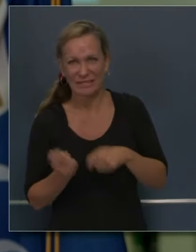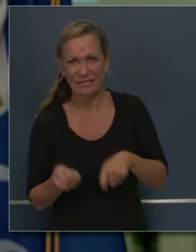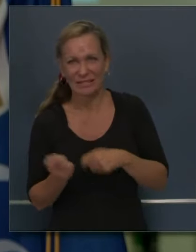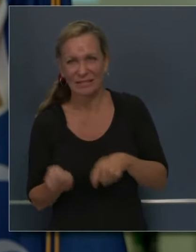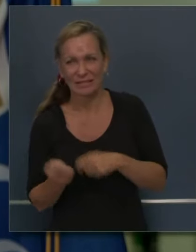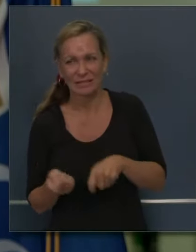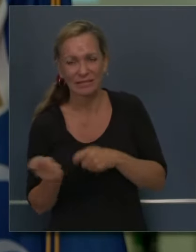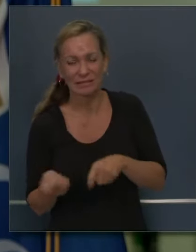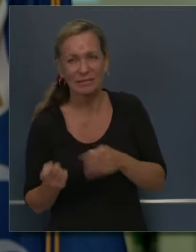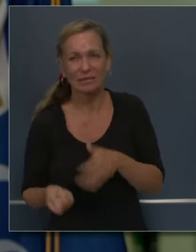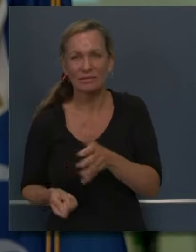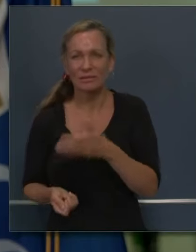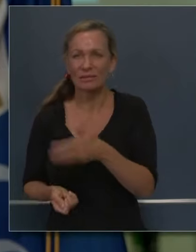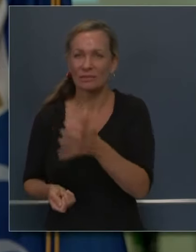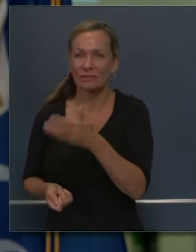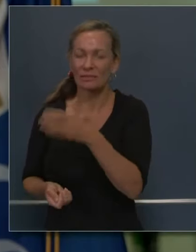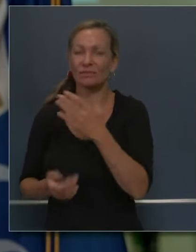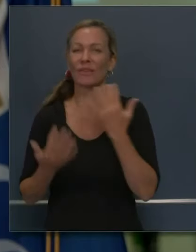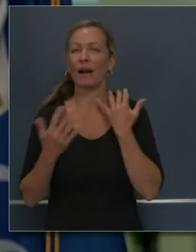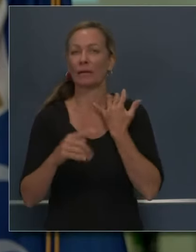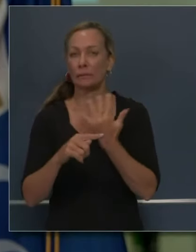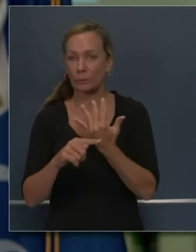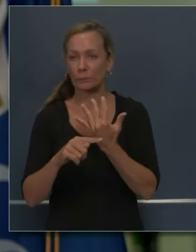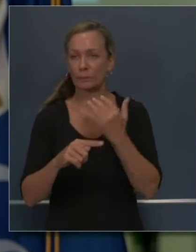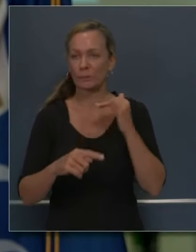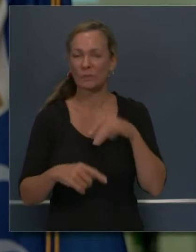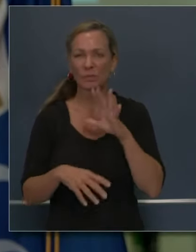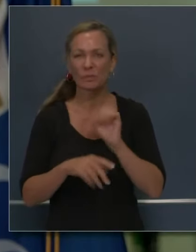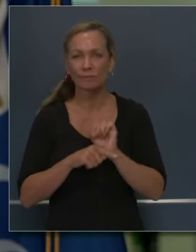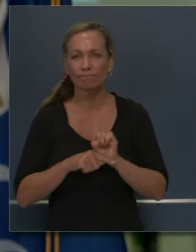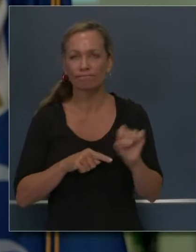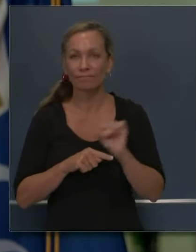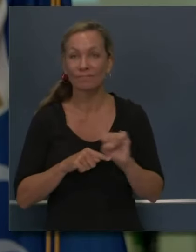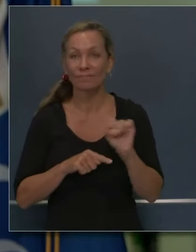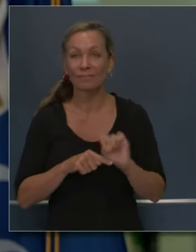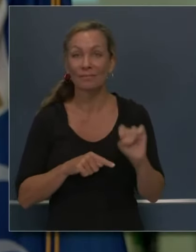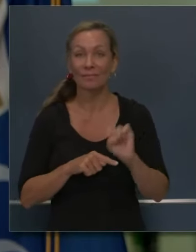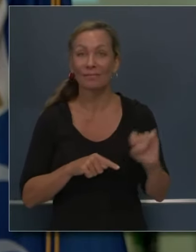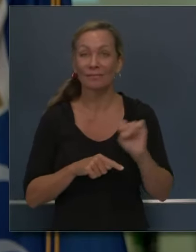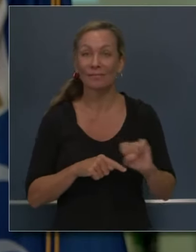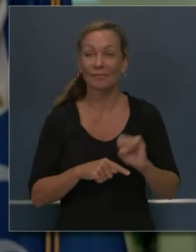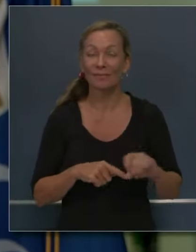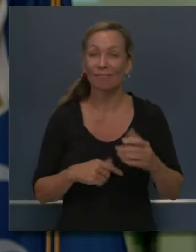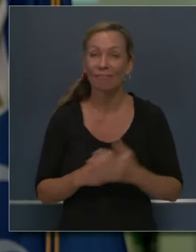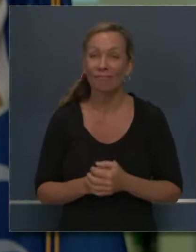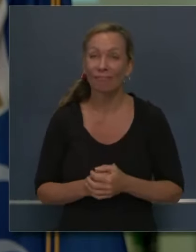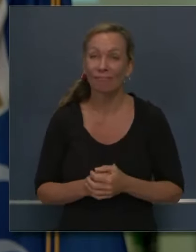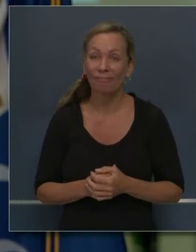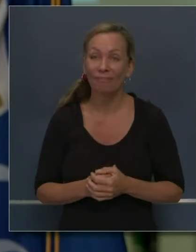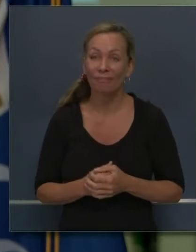under very difficult and strenuous circumstances, or straining circumstances. So with that, happy now to